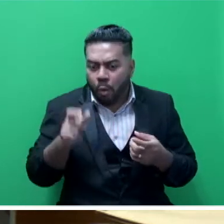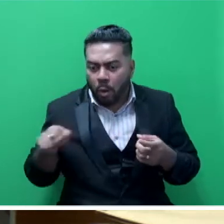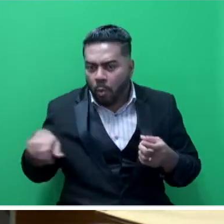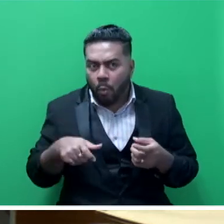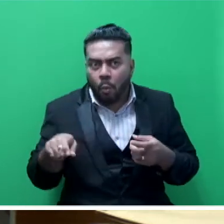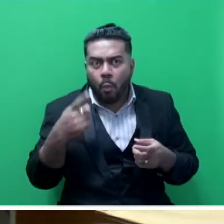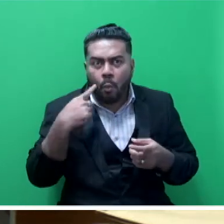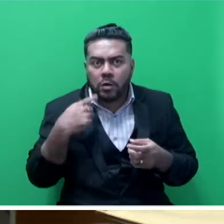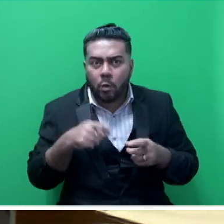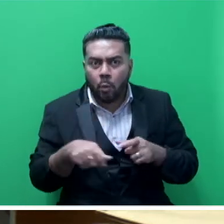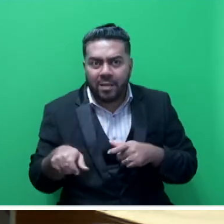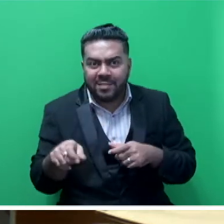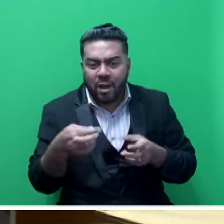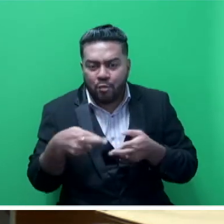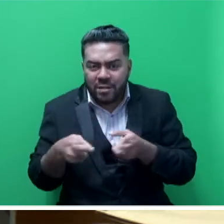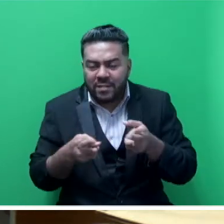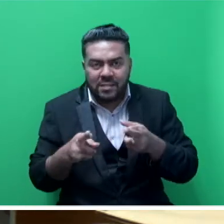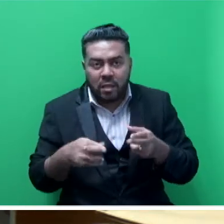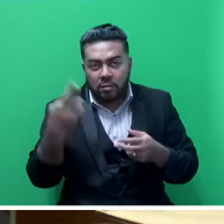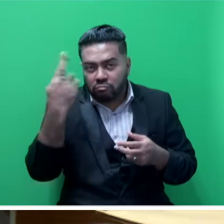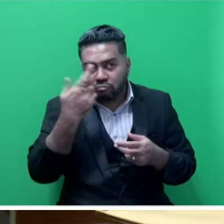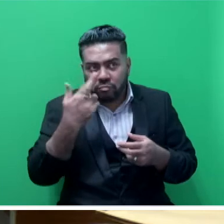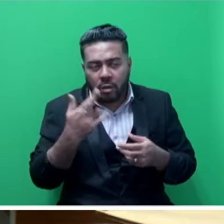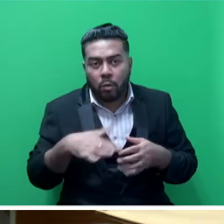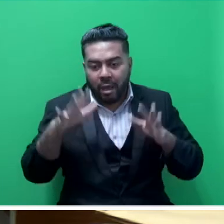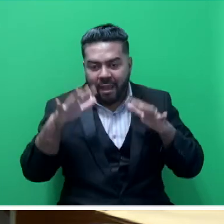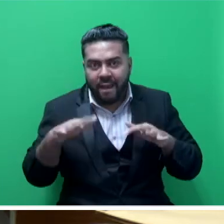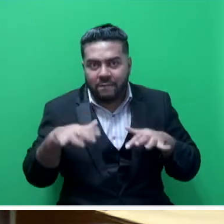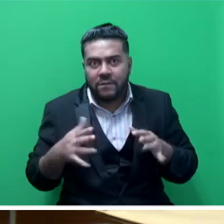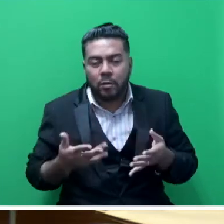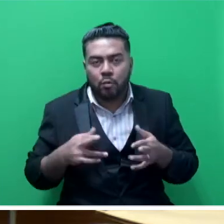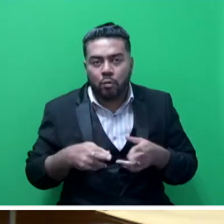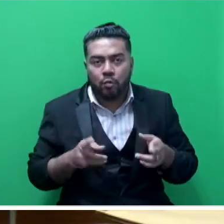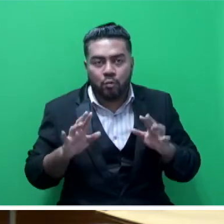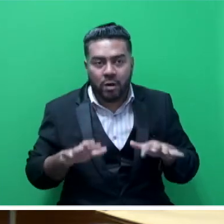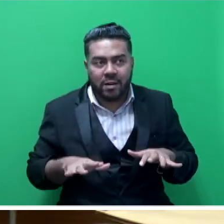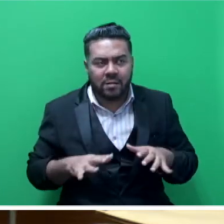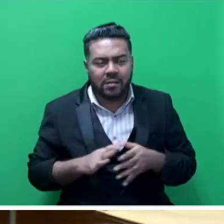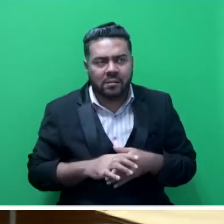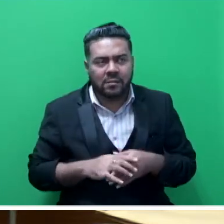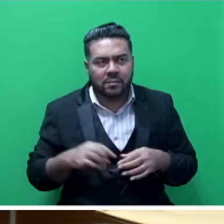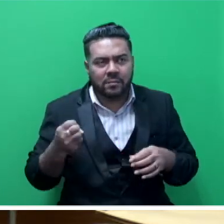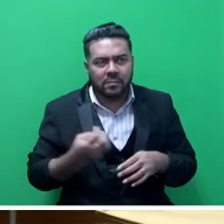and rivers that is threatening, during heavy rain, threatening our infrastructure,